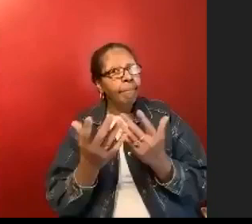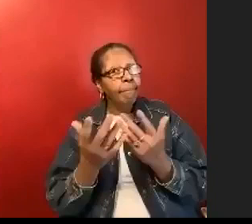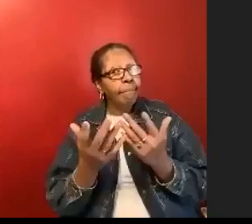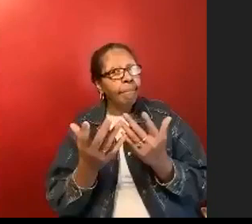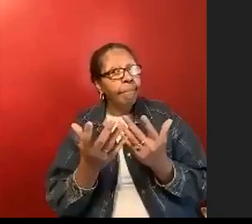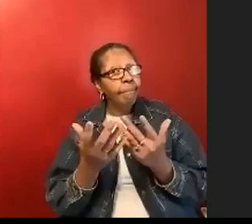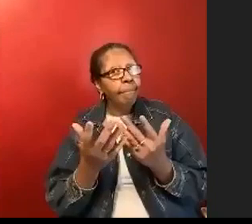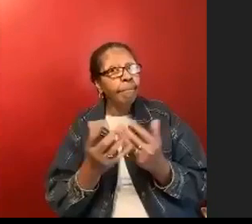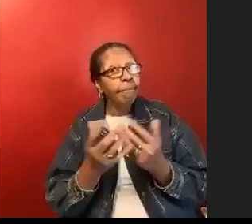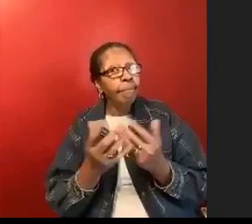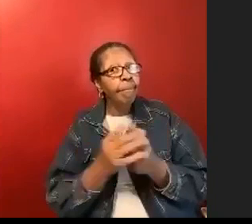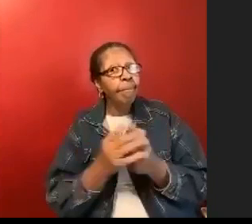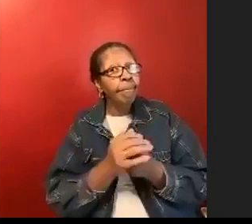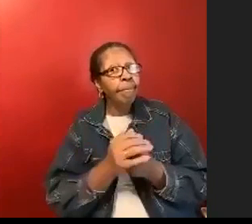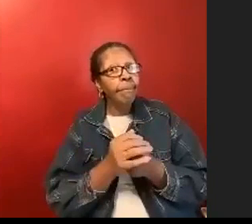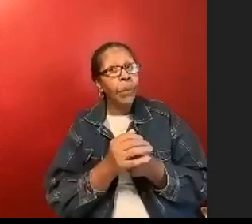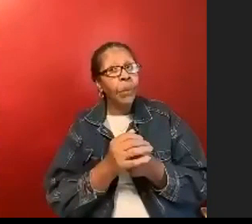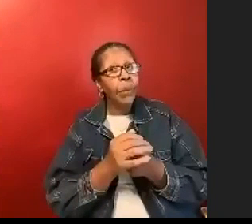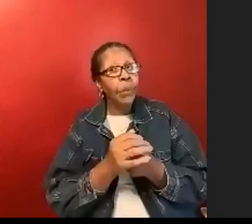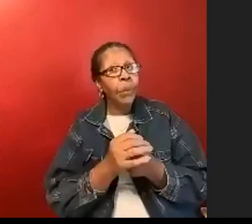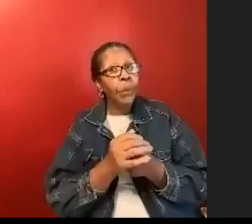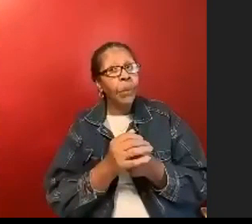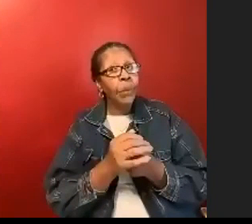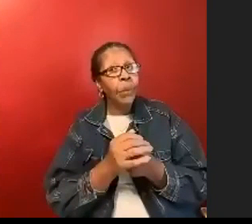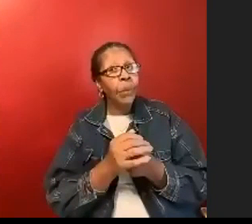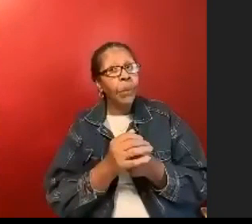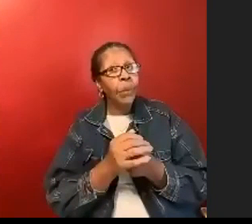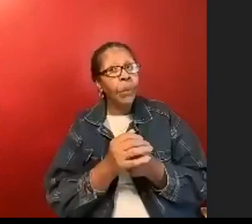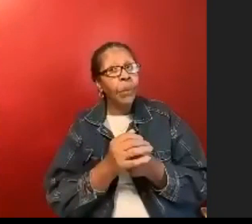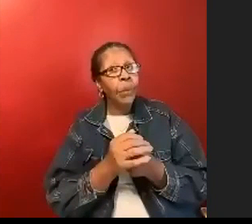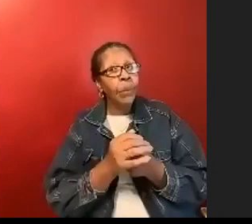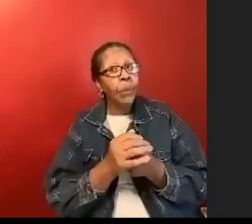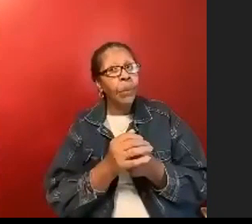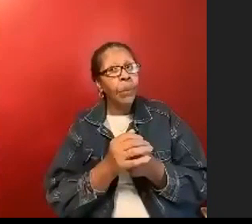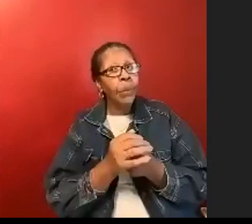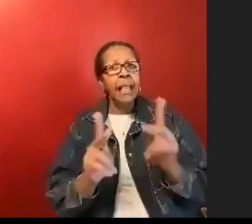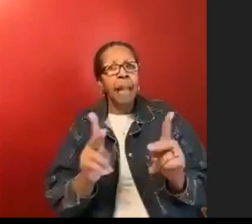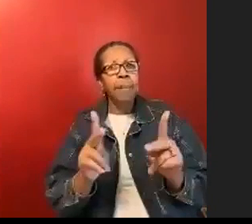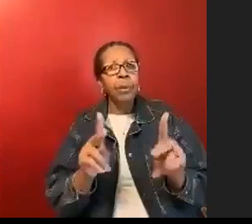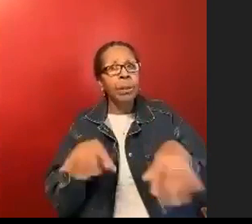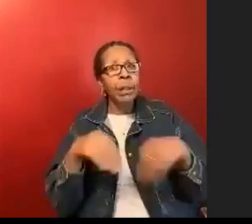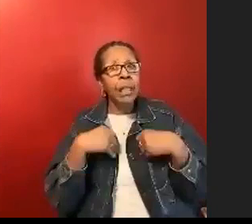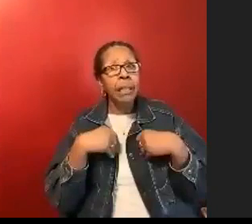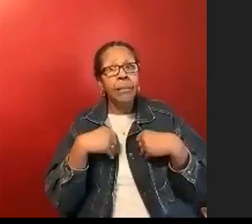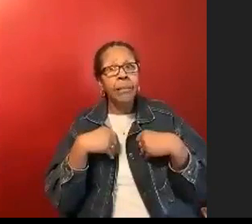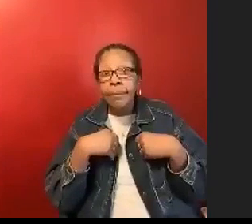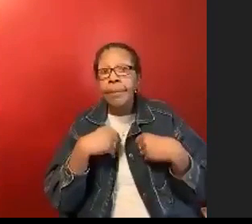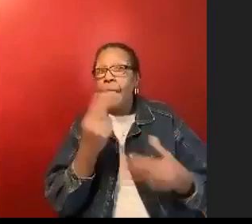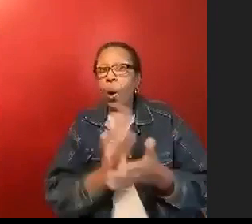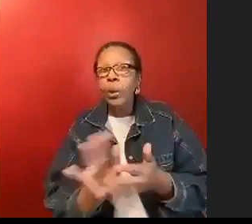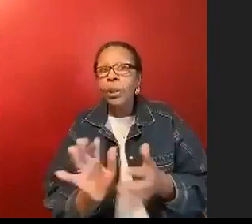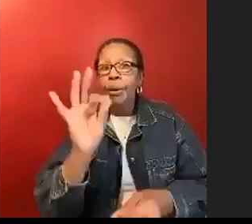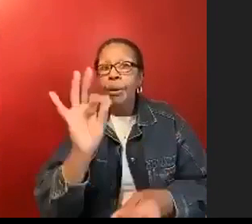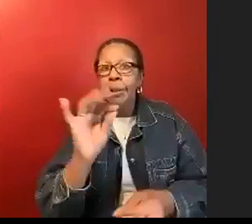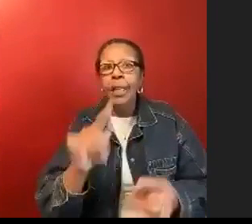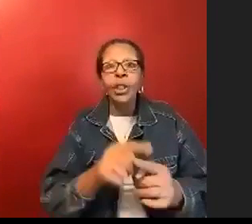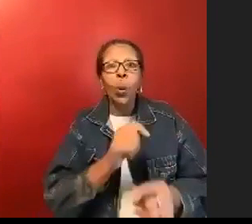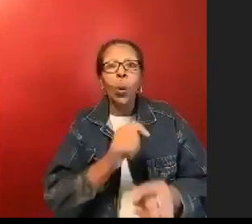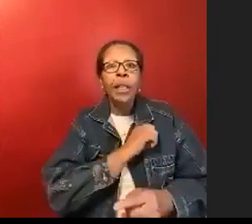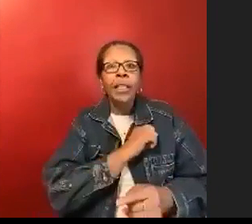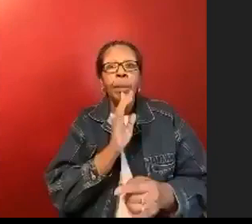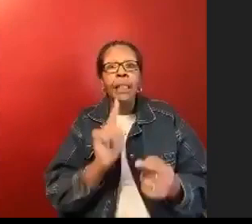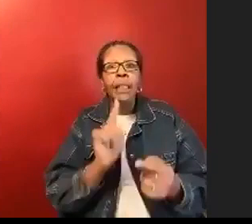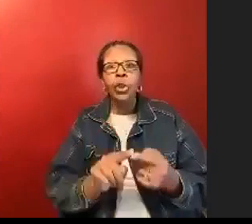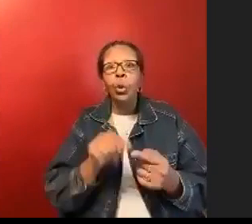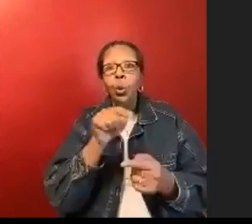What had the disciples received? The Holy Spirit. When Thomas was speaking to them, Thomas was also speaking